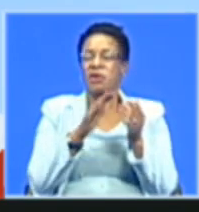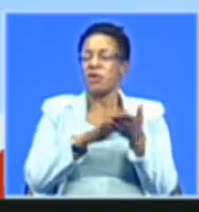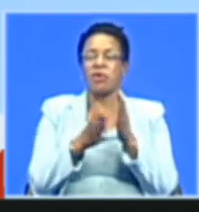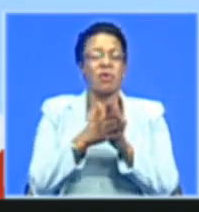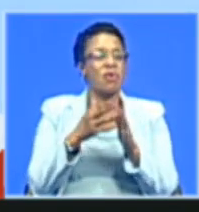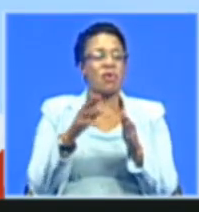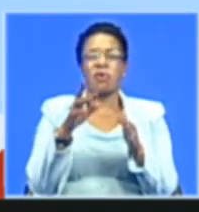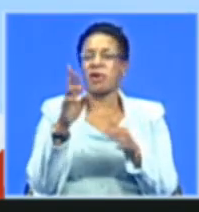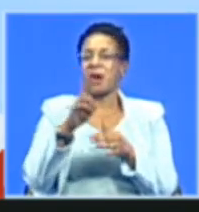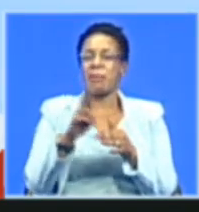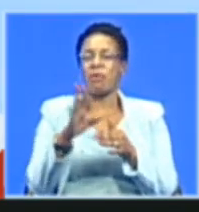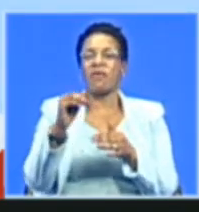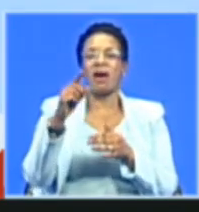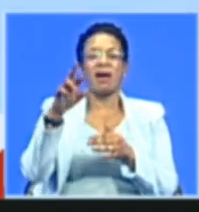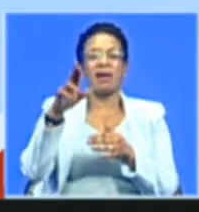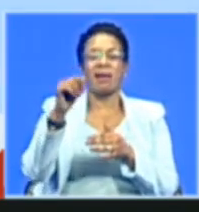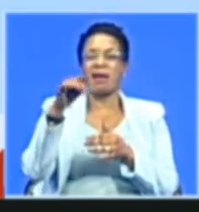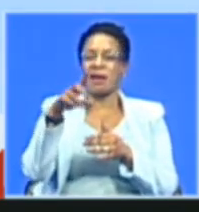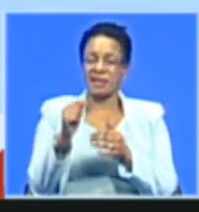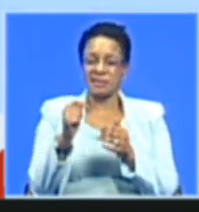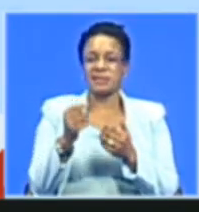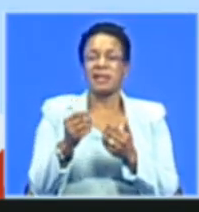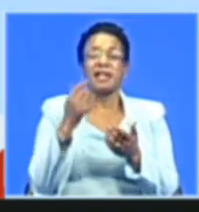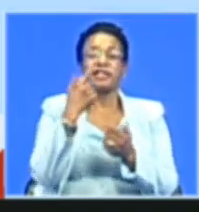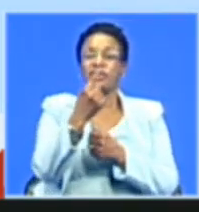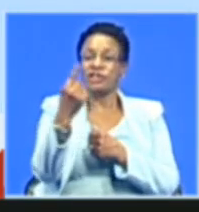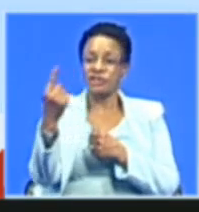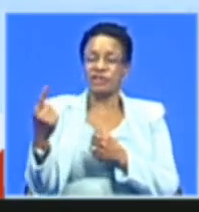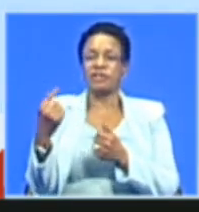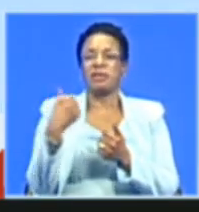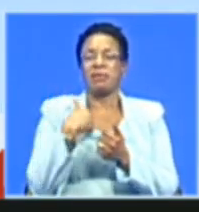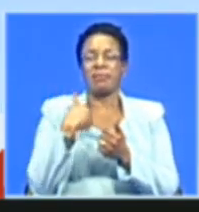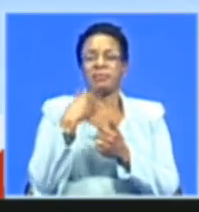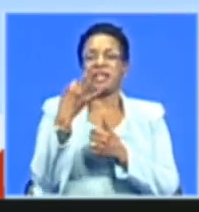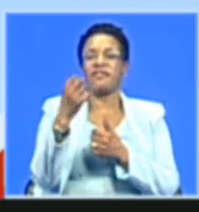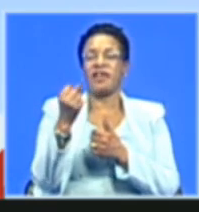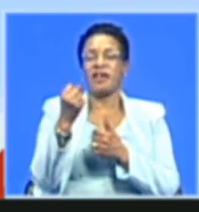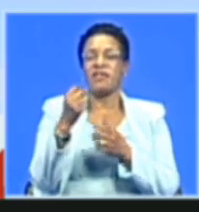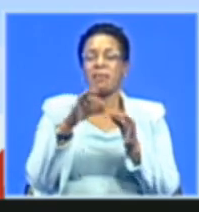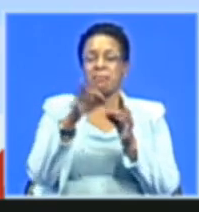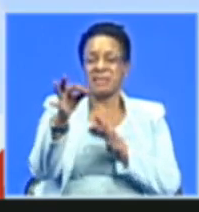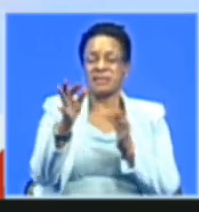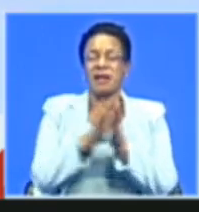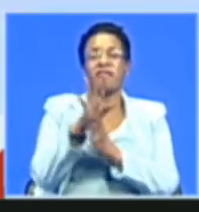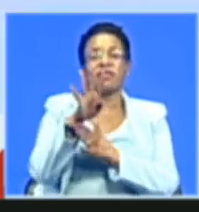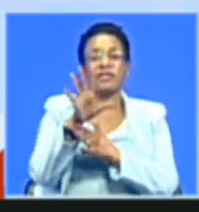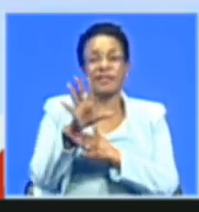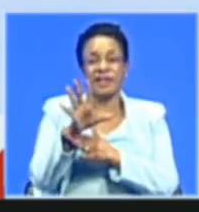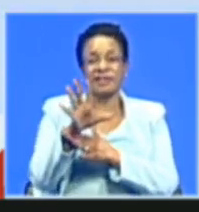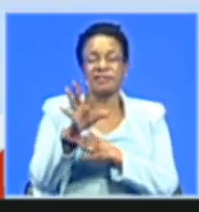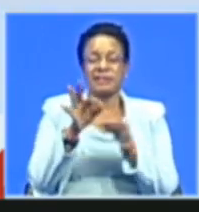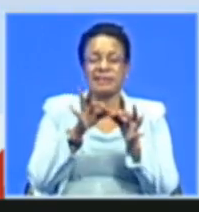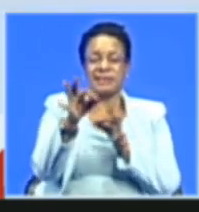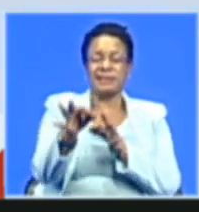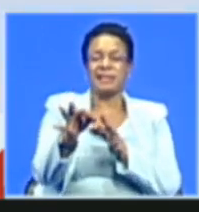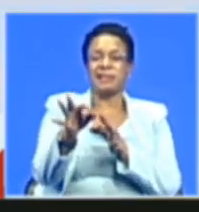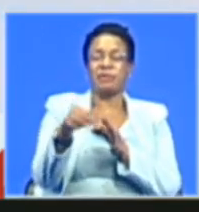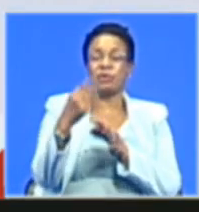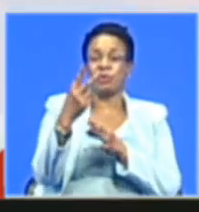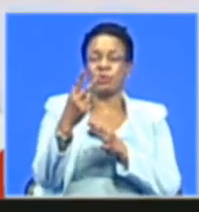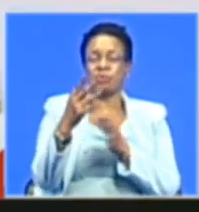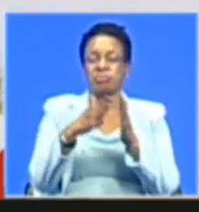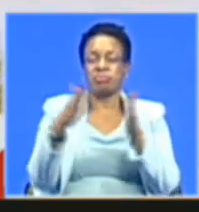of aggregates here. Each of these towers ranges in height between 35 meters and 45 meters, while the distance between two towers is an